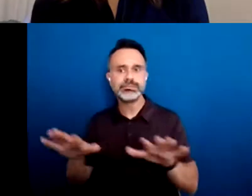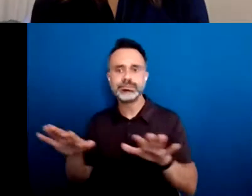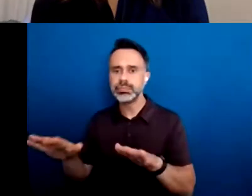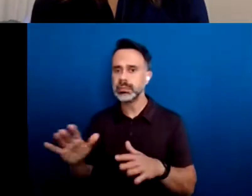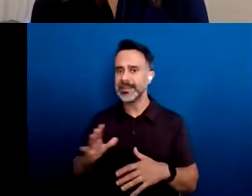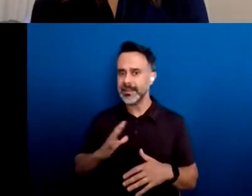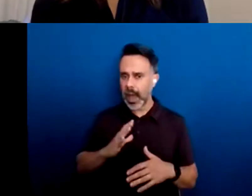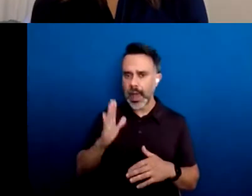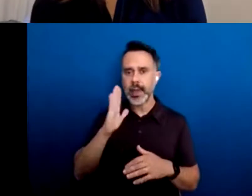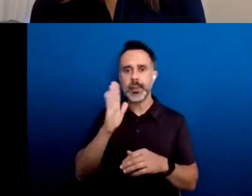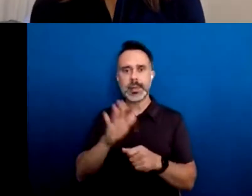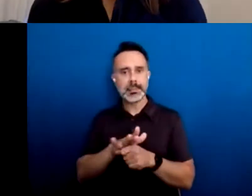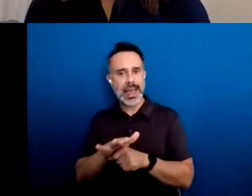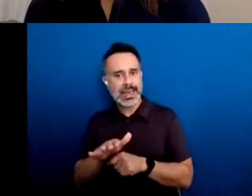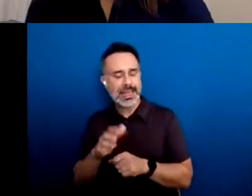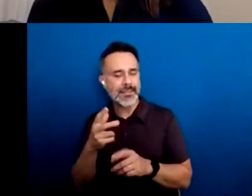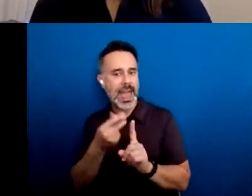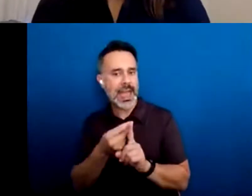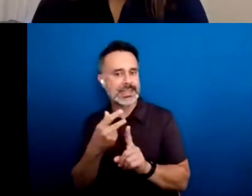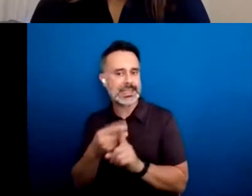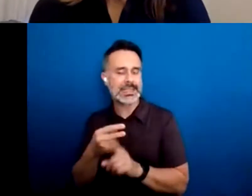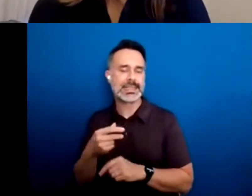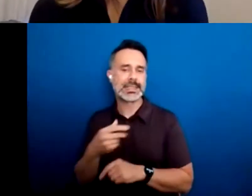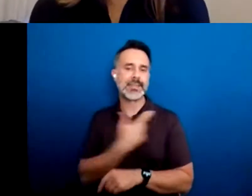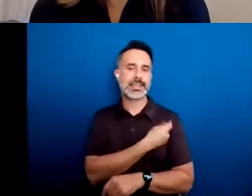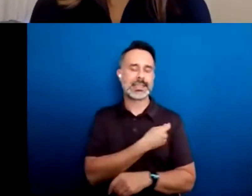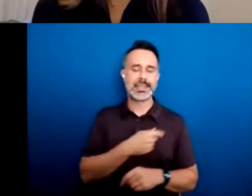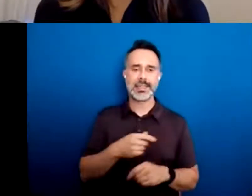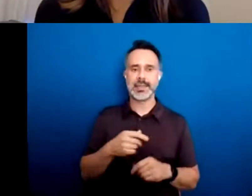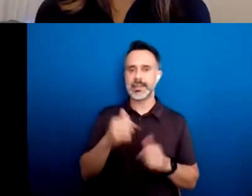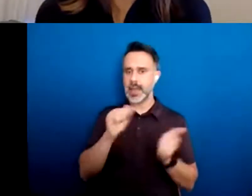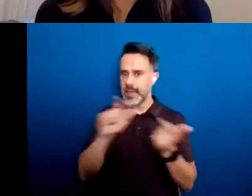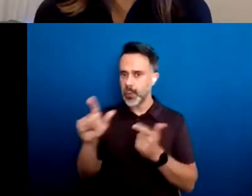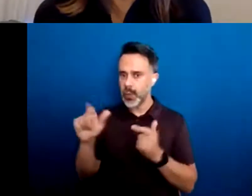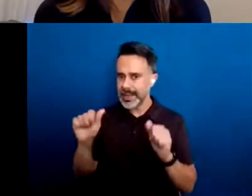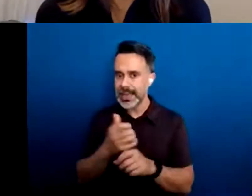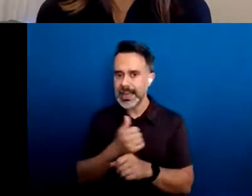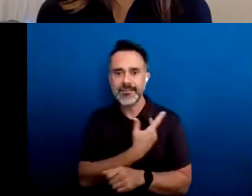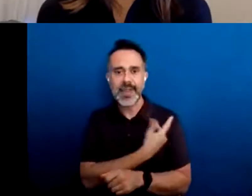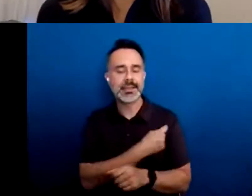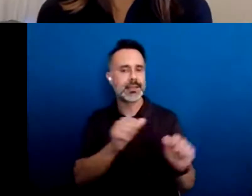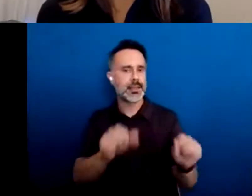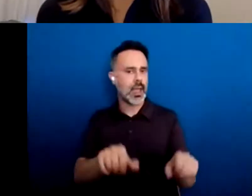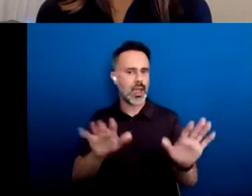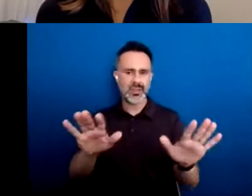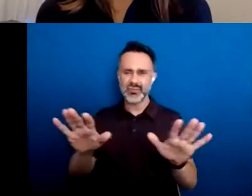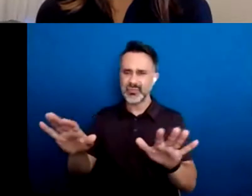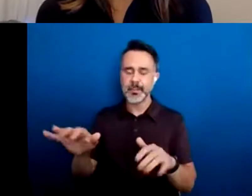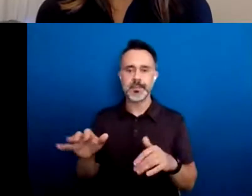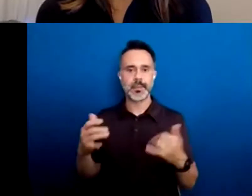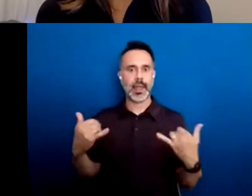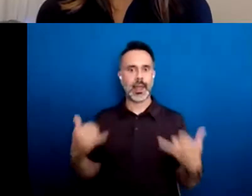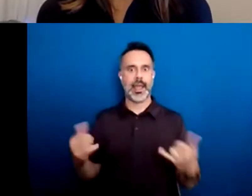enough vaccine and that everyone would be able to get vaccinated. And now all of us have plenty